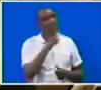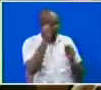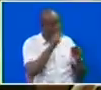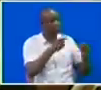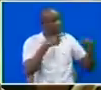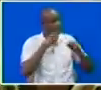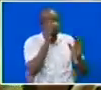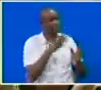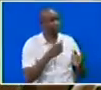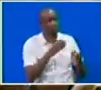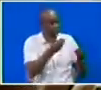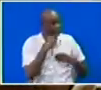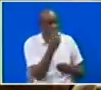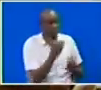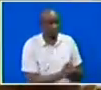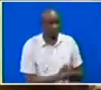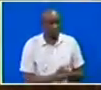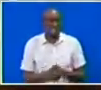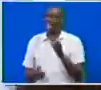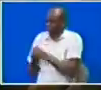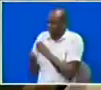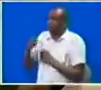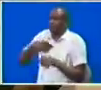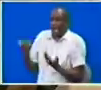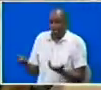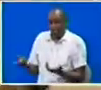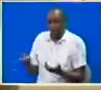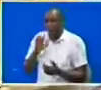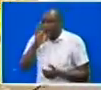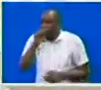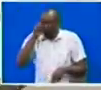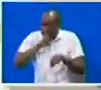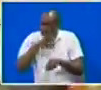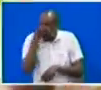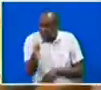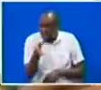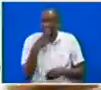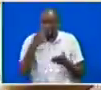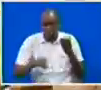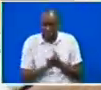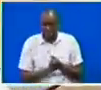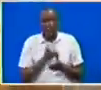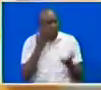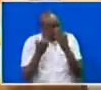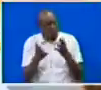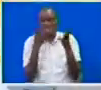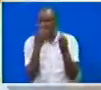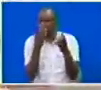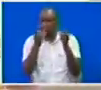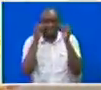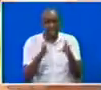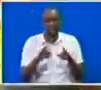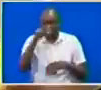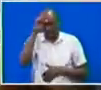why are you asking for it in the first place? You explain to me, show me the law. From the onset, indications were that it was not going to be a walk in the park for